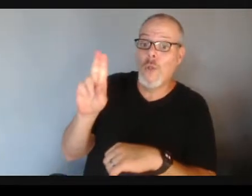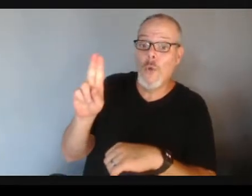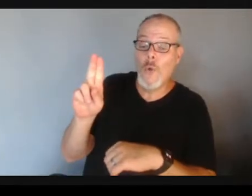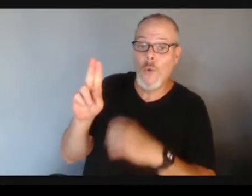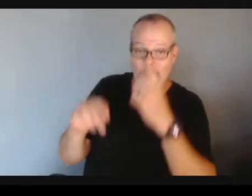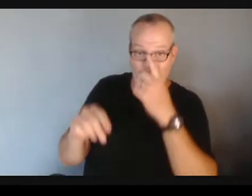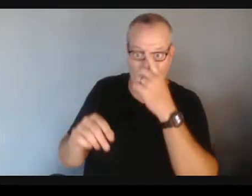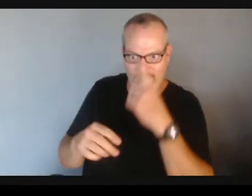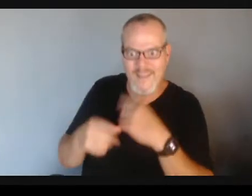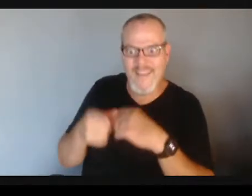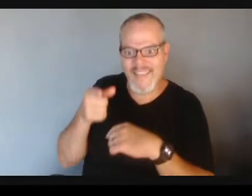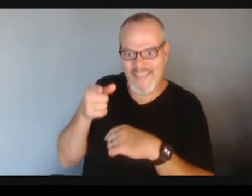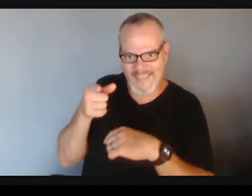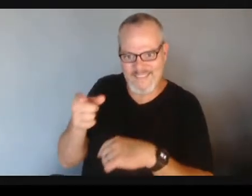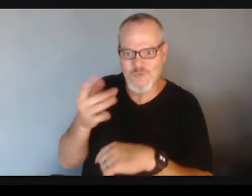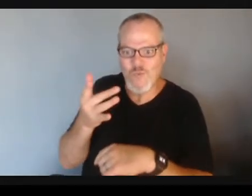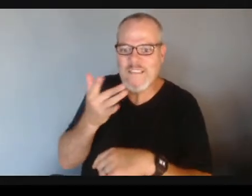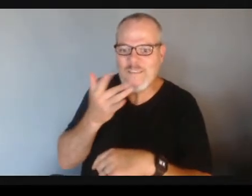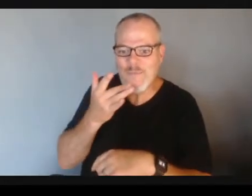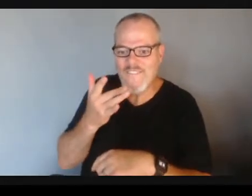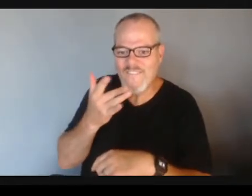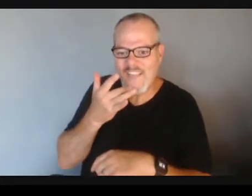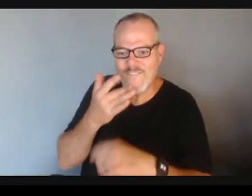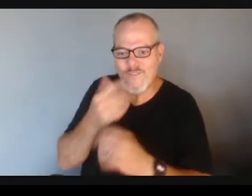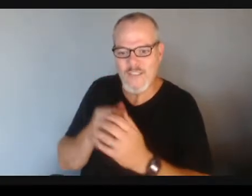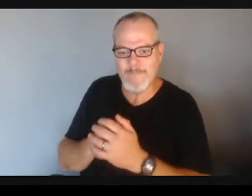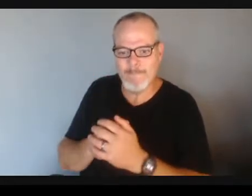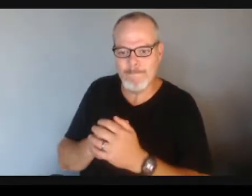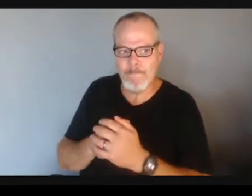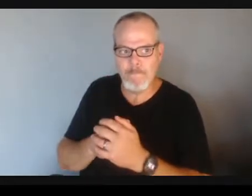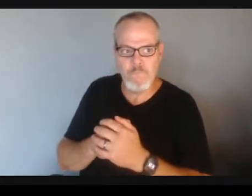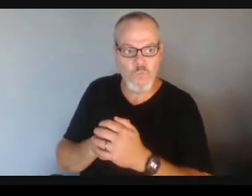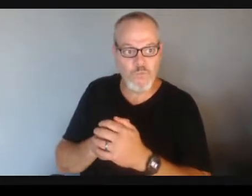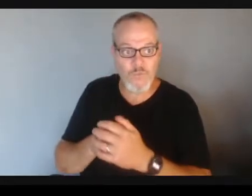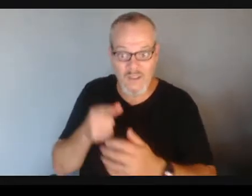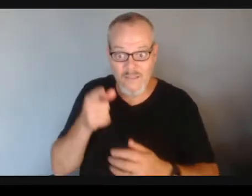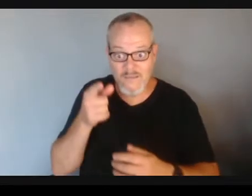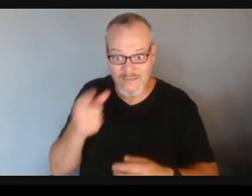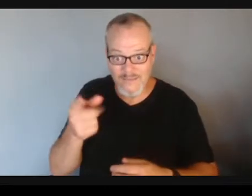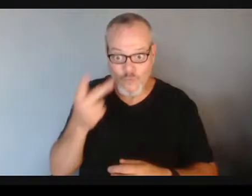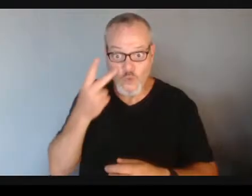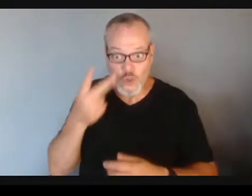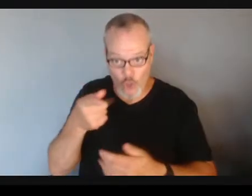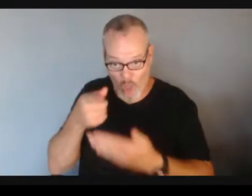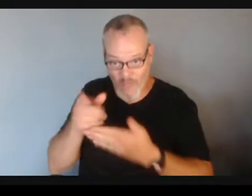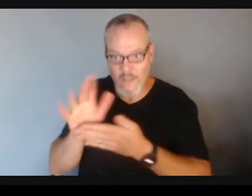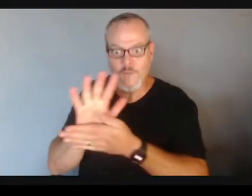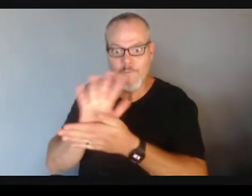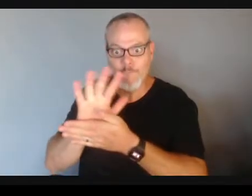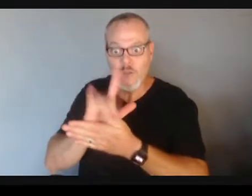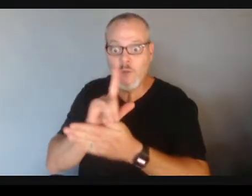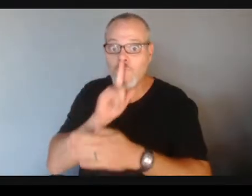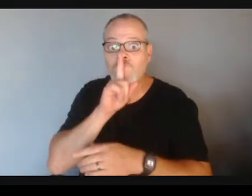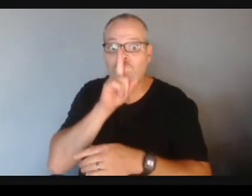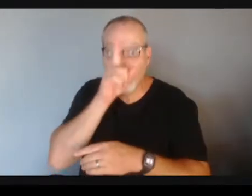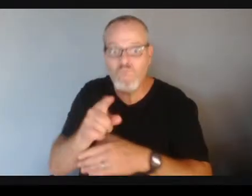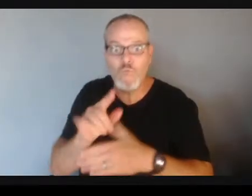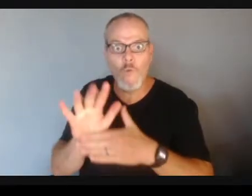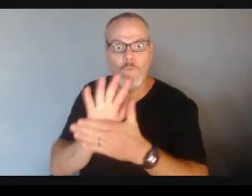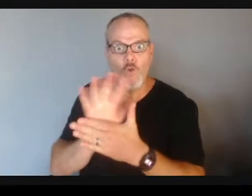is interesting. My favorite. This one, we saw this footage that you're looking at right here. This is real footage from